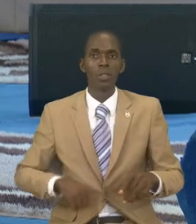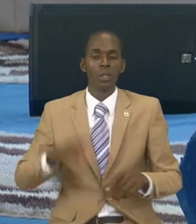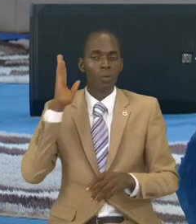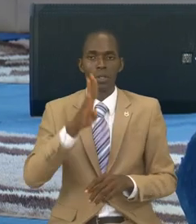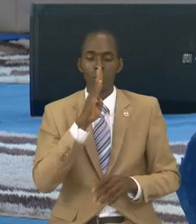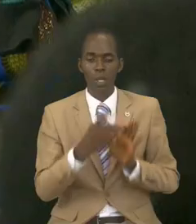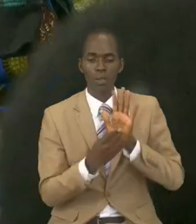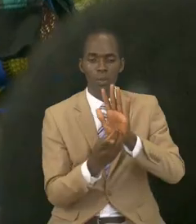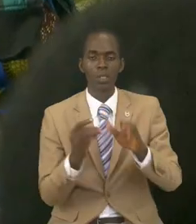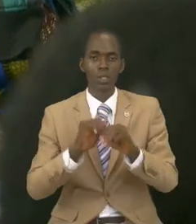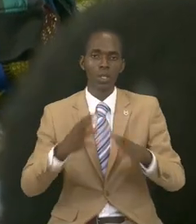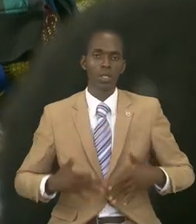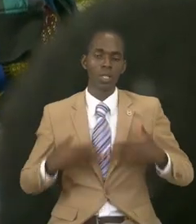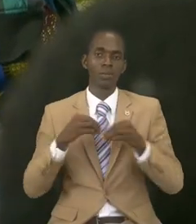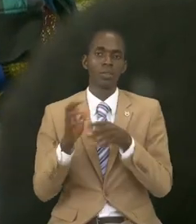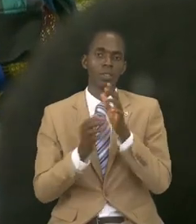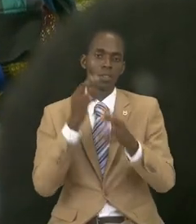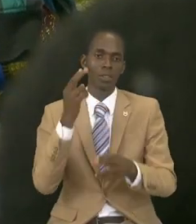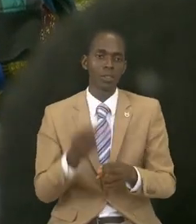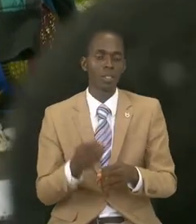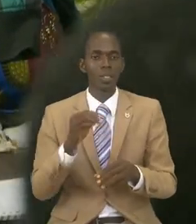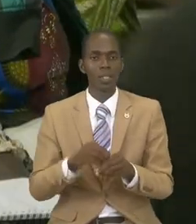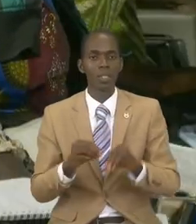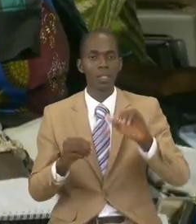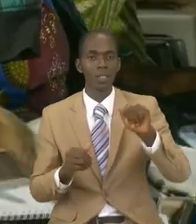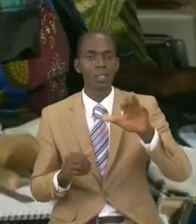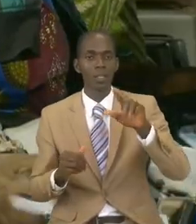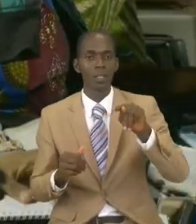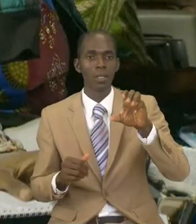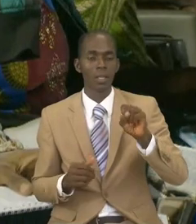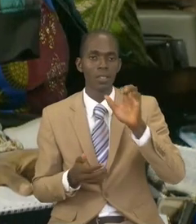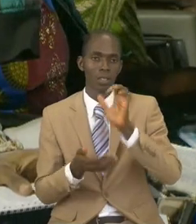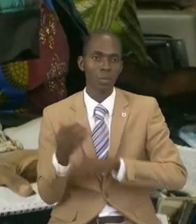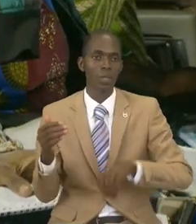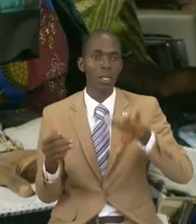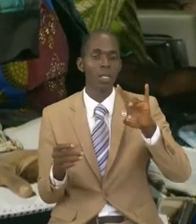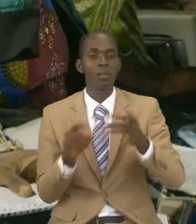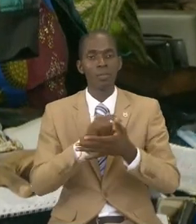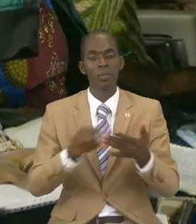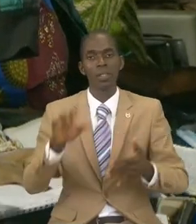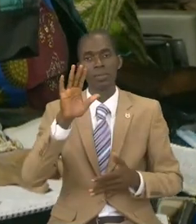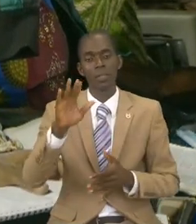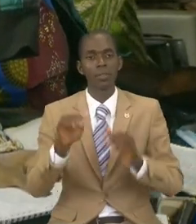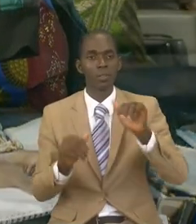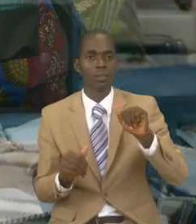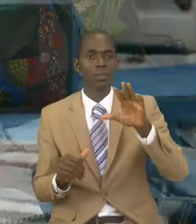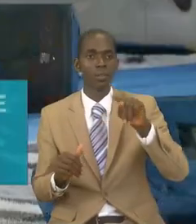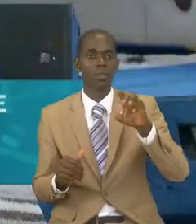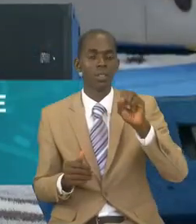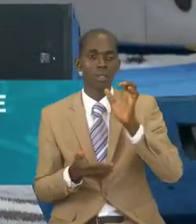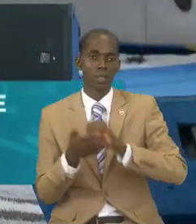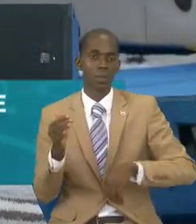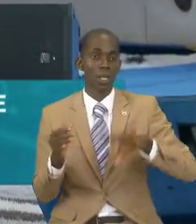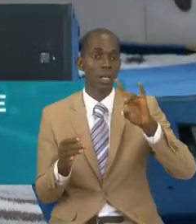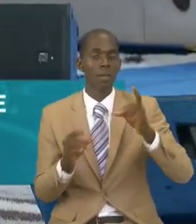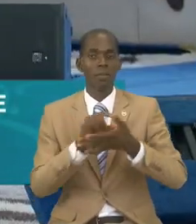demonstrated in your life. Look at Acts chapter 8. I'm reading from verse 5. Acts chapter 8.